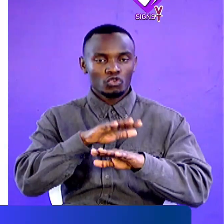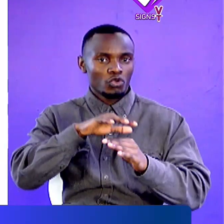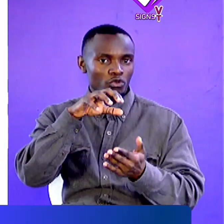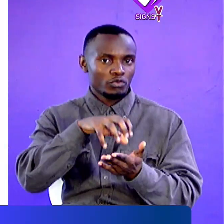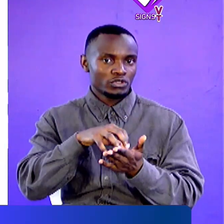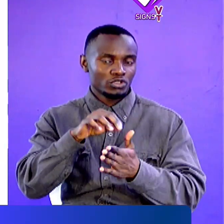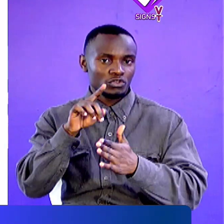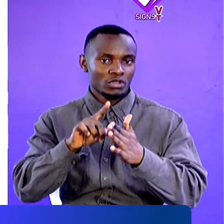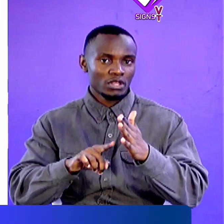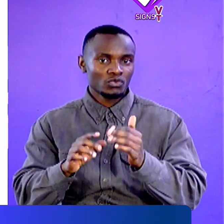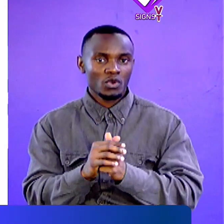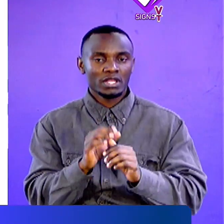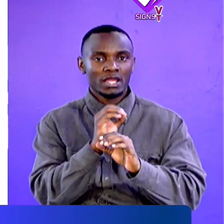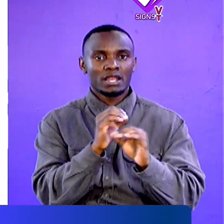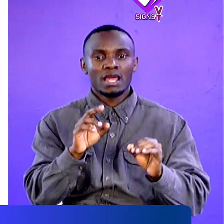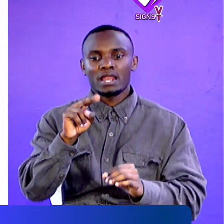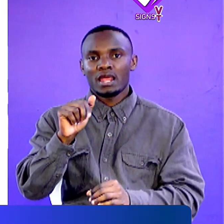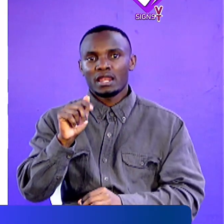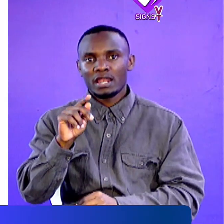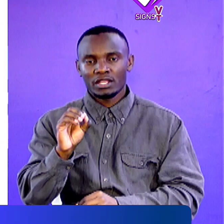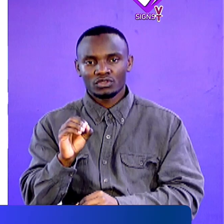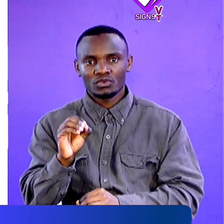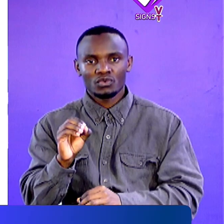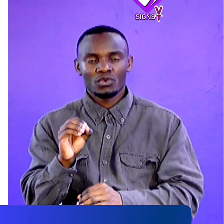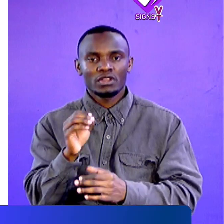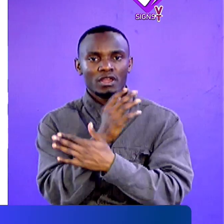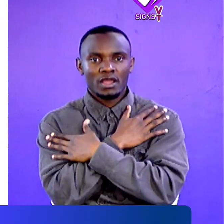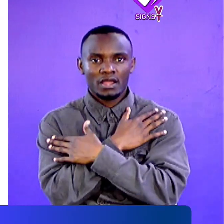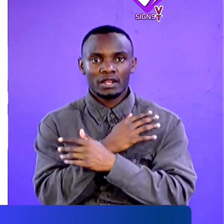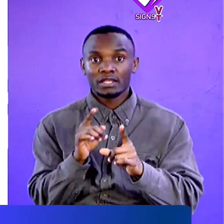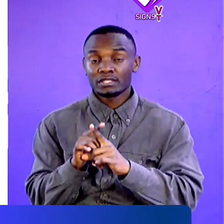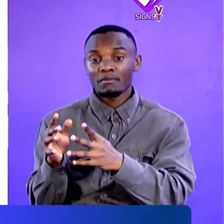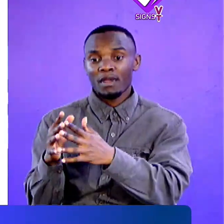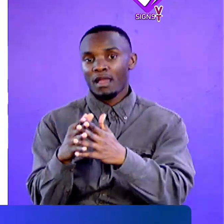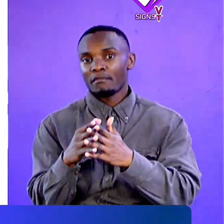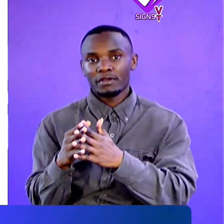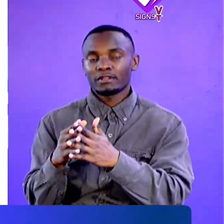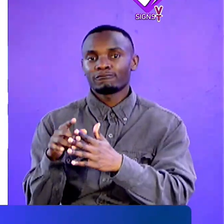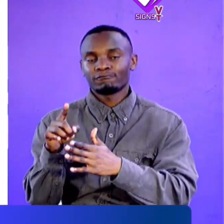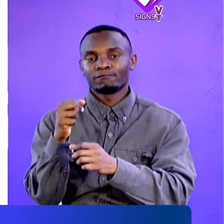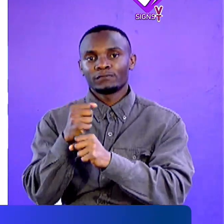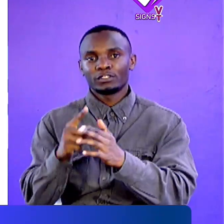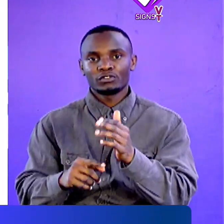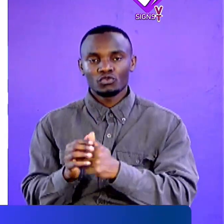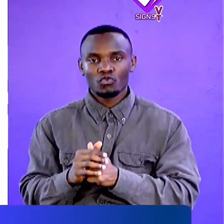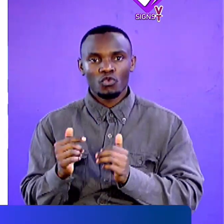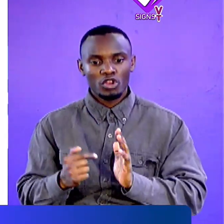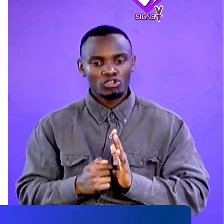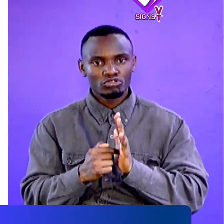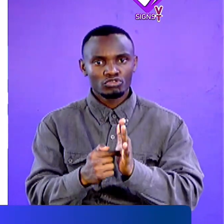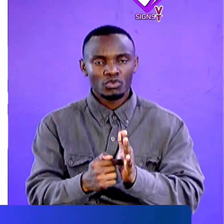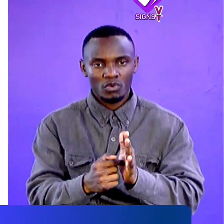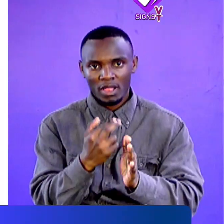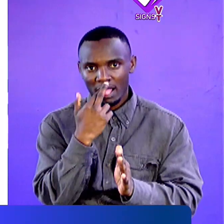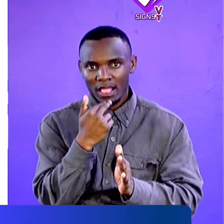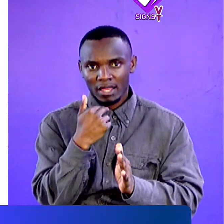non-NATO ally. Now, the same United States that rolled out the red carpet for Ruto in a rare state